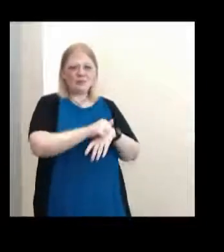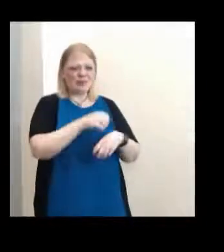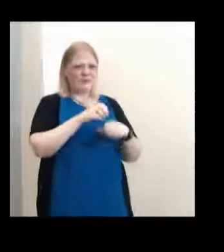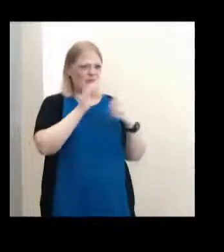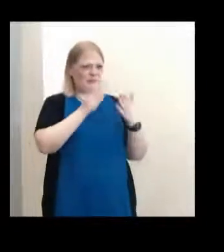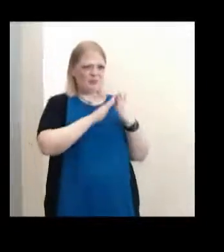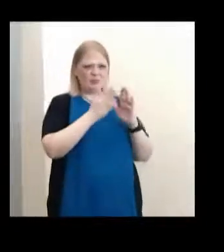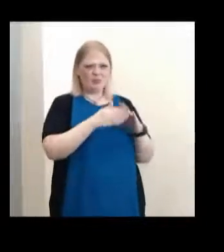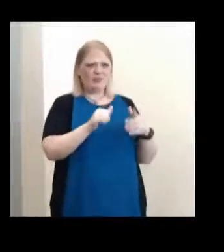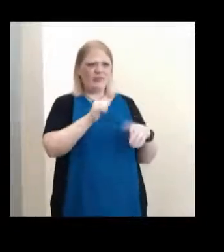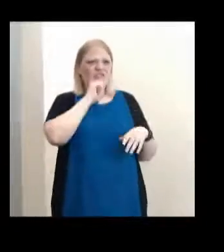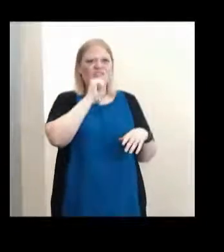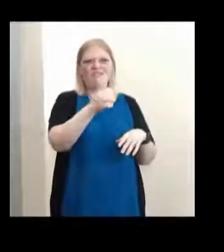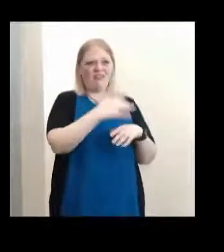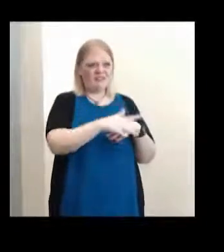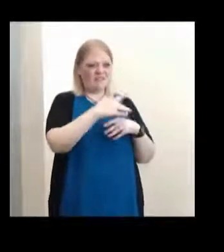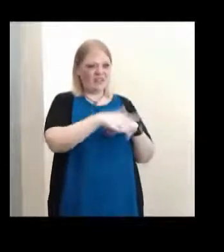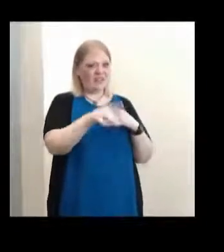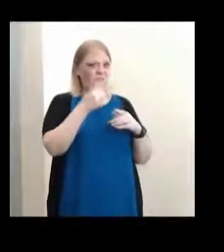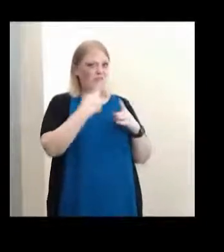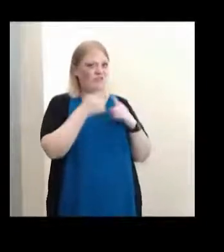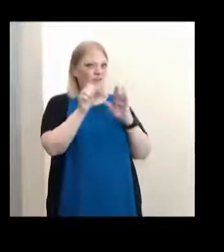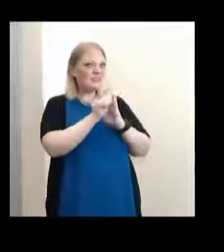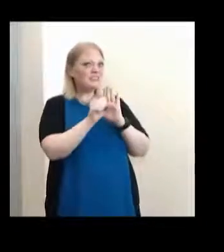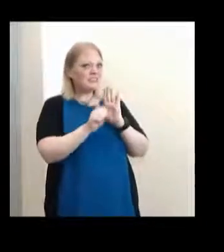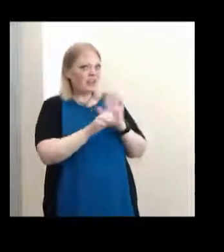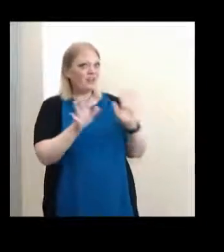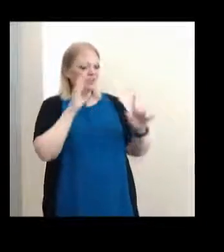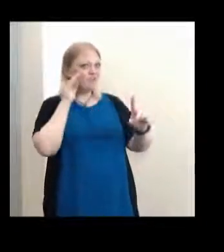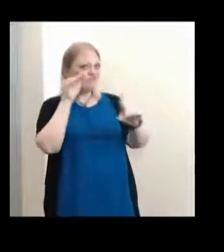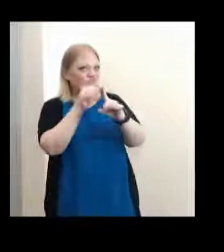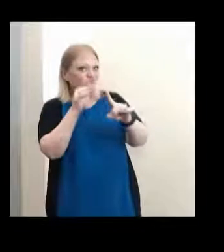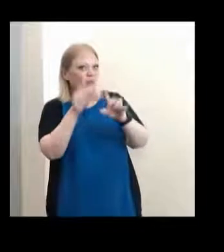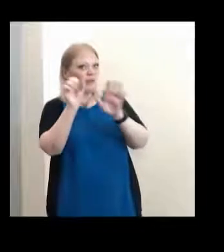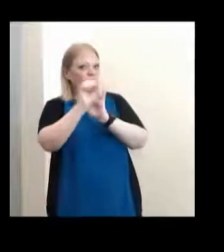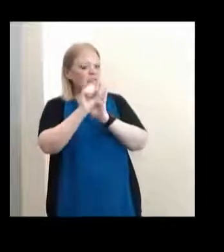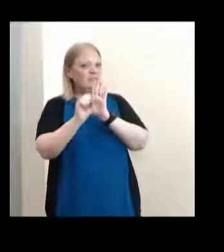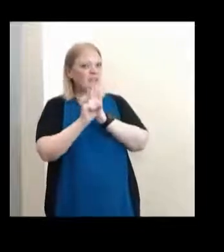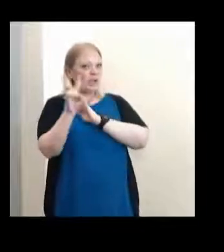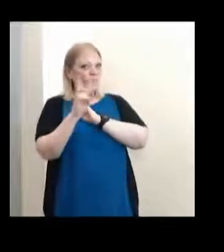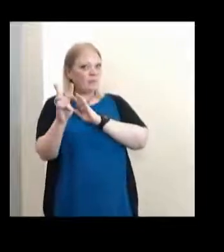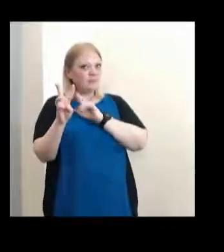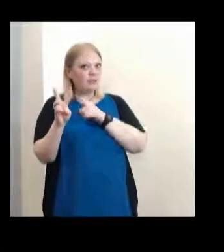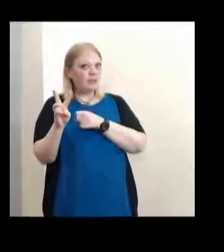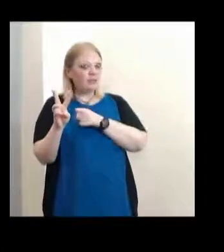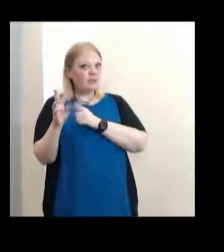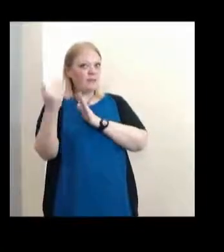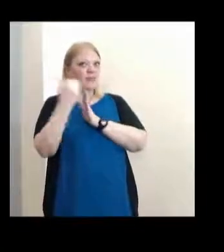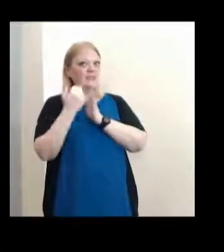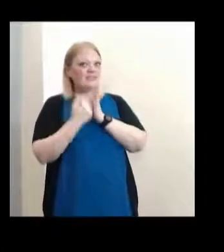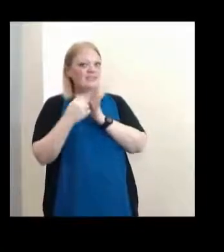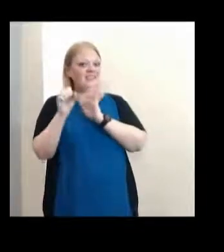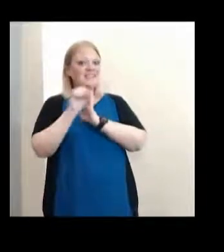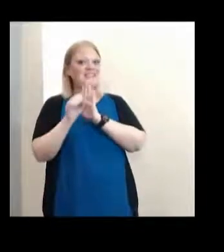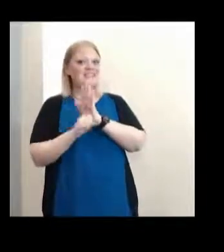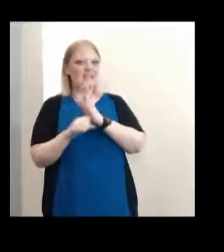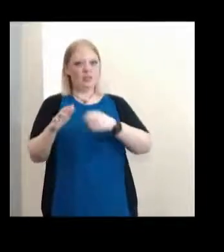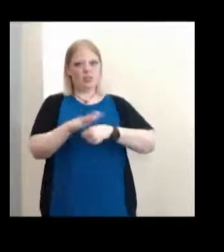community that are not available on the state site. I would just remind everybody, the state site is listing state